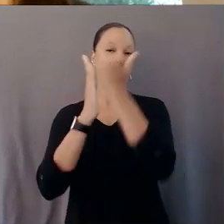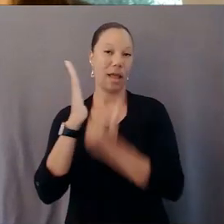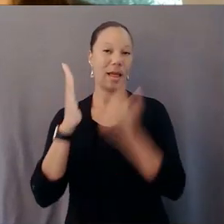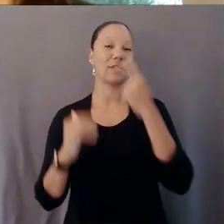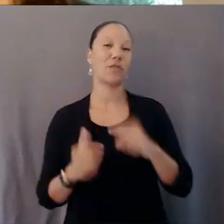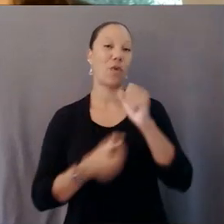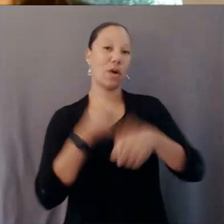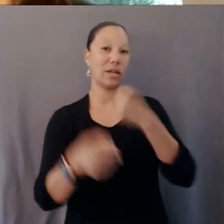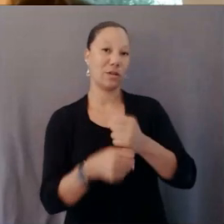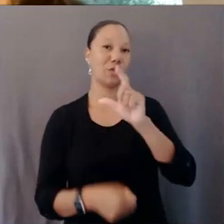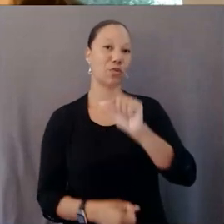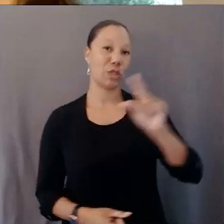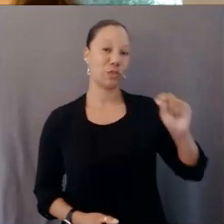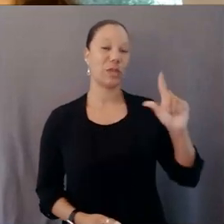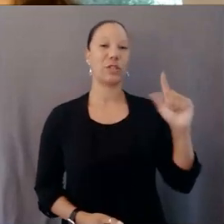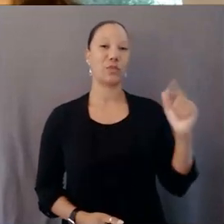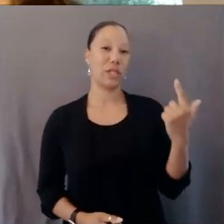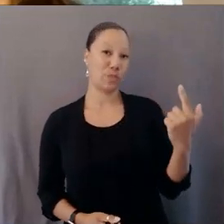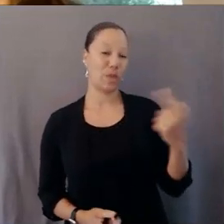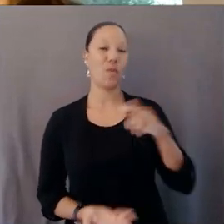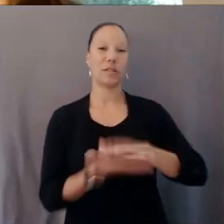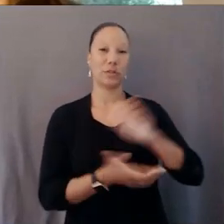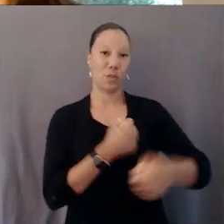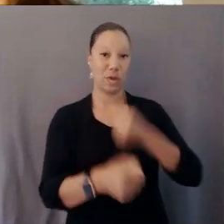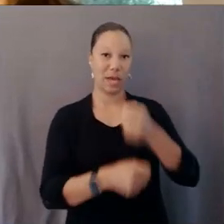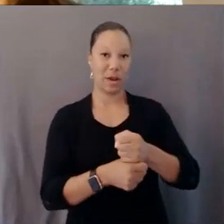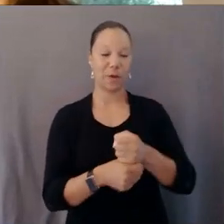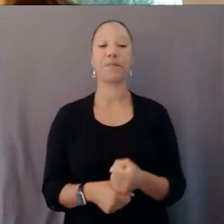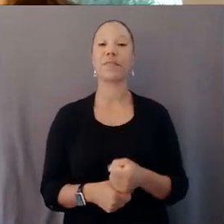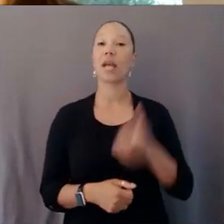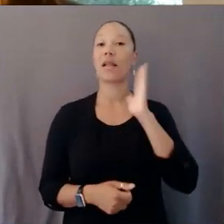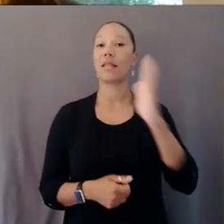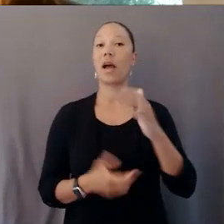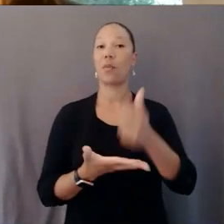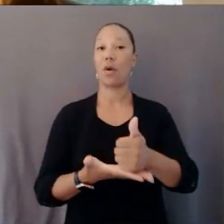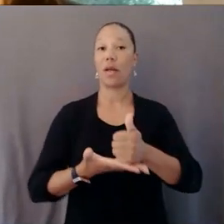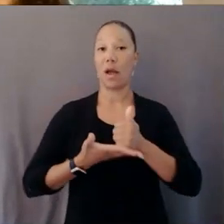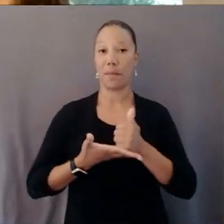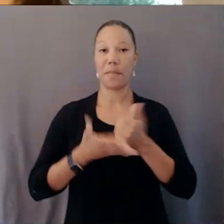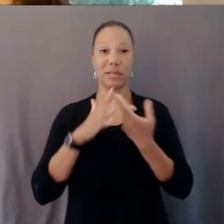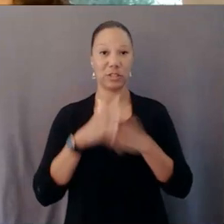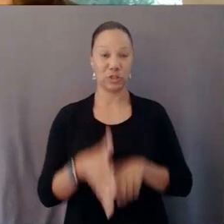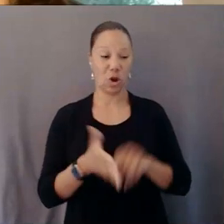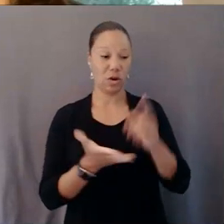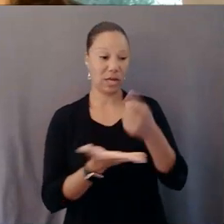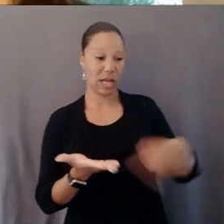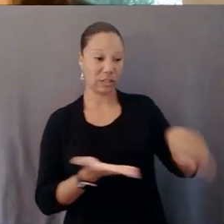2020-2021. So basically, this will help us start with next week of phase